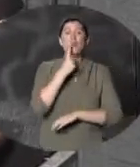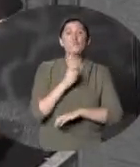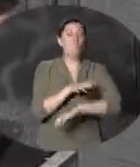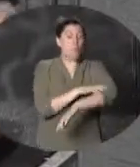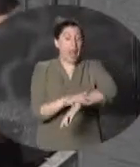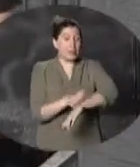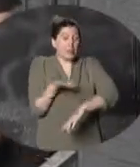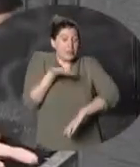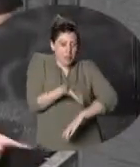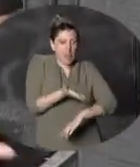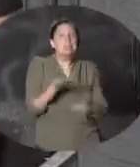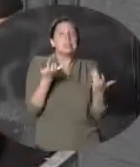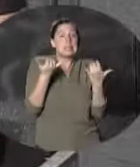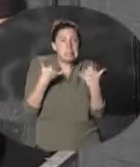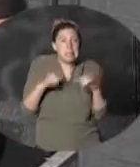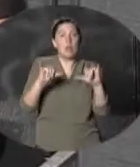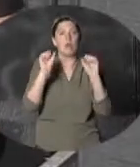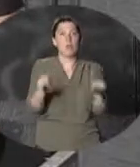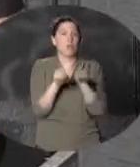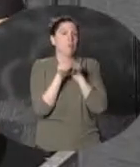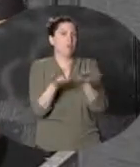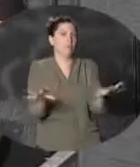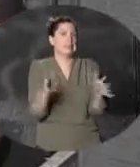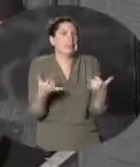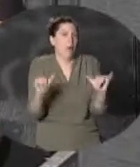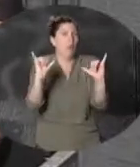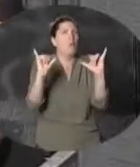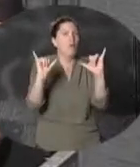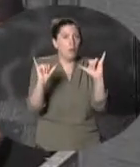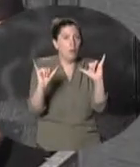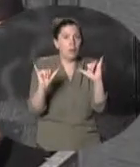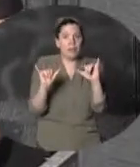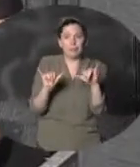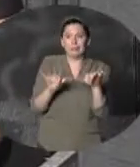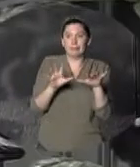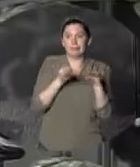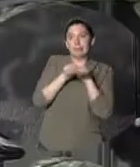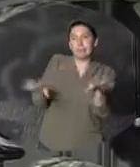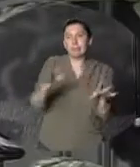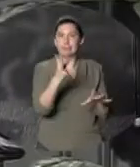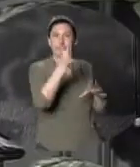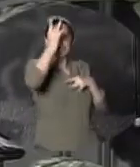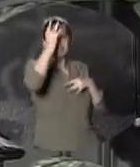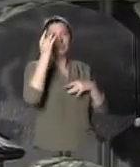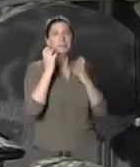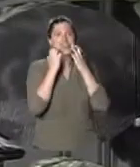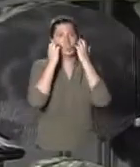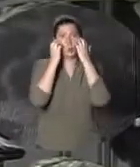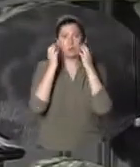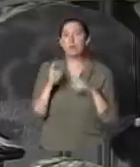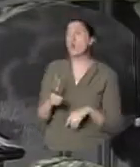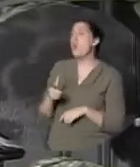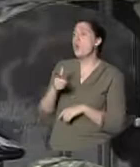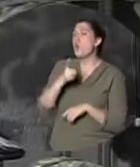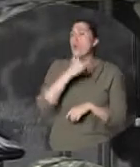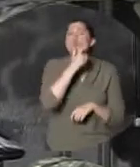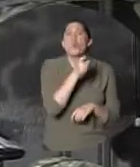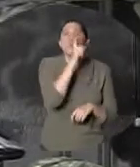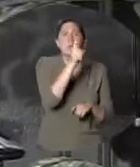infective. They can still give, or infectious, they can still give measles to other people. Oh my. So who's most at